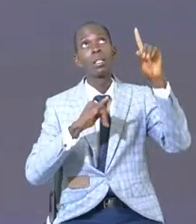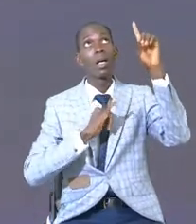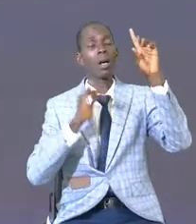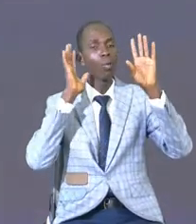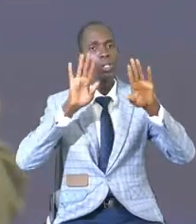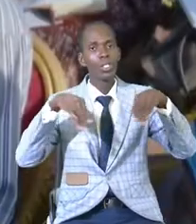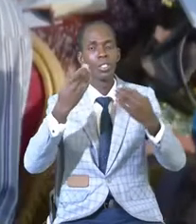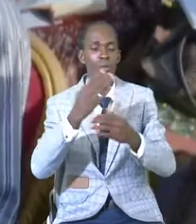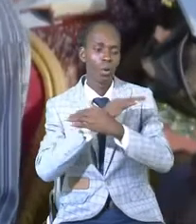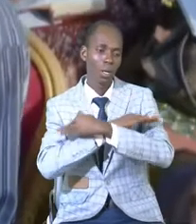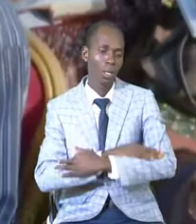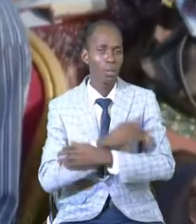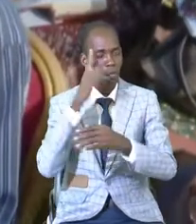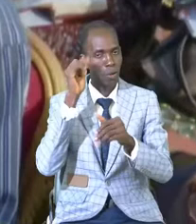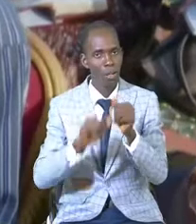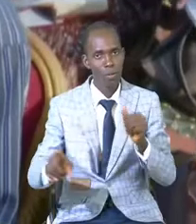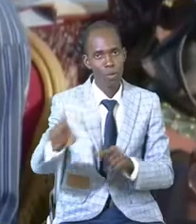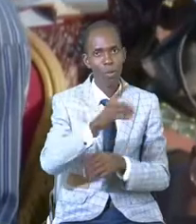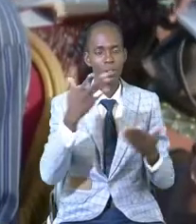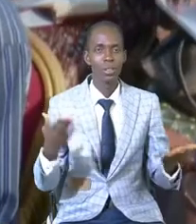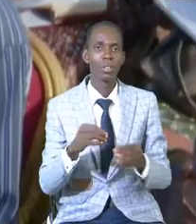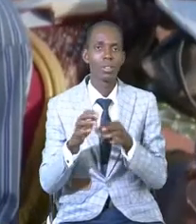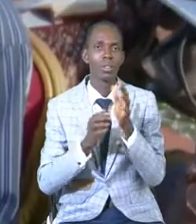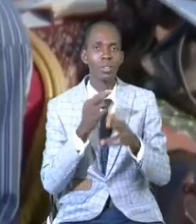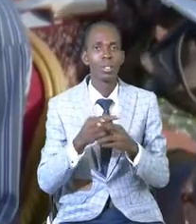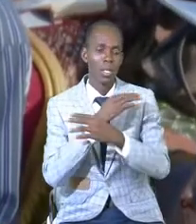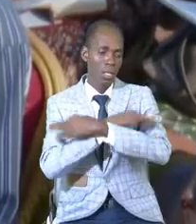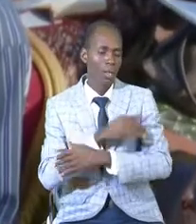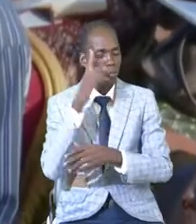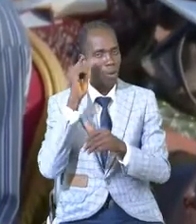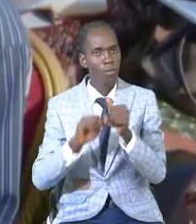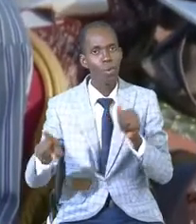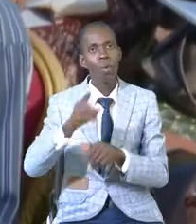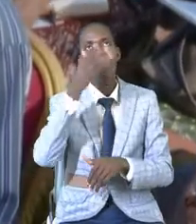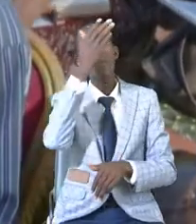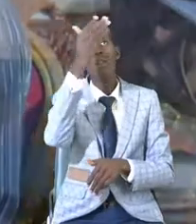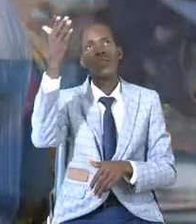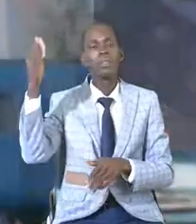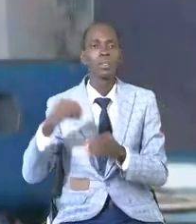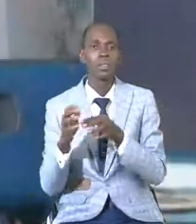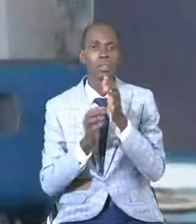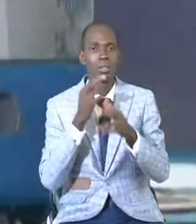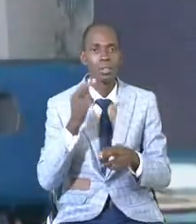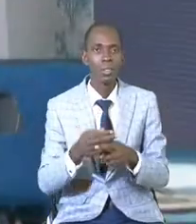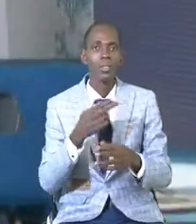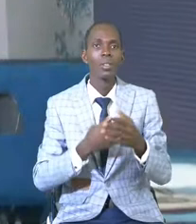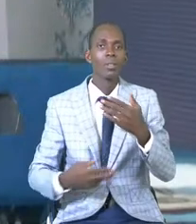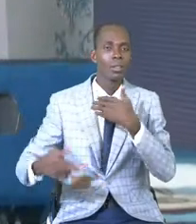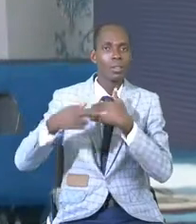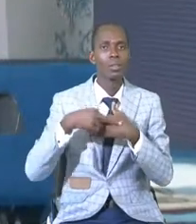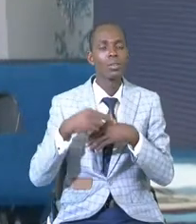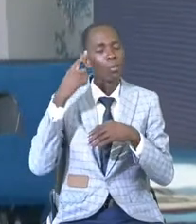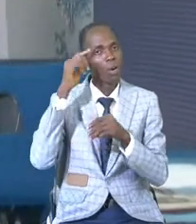Rest for everyone here. Rest for everyone over there. Restoration for everyone through the Lord